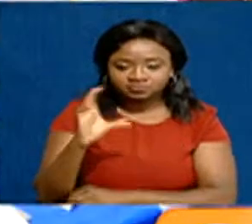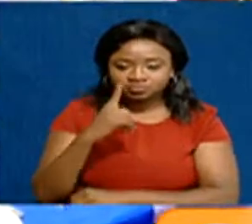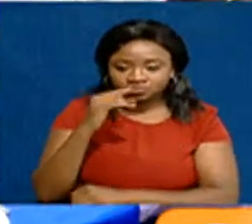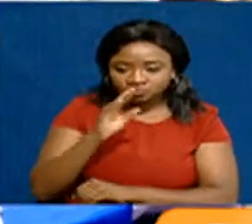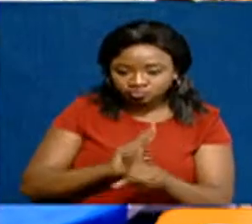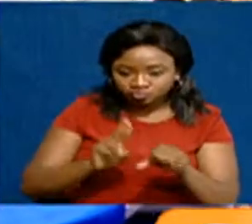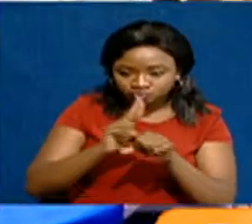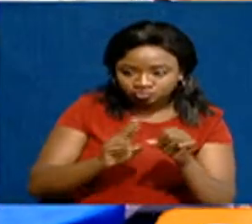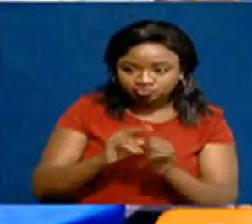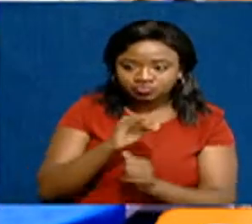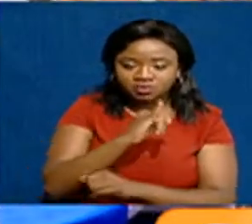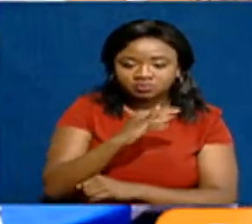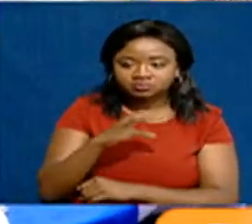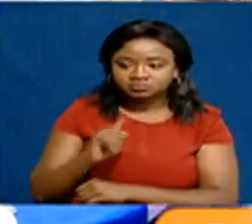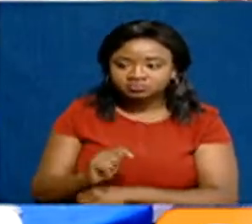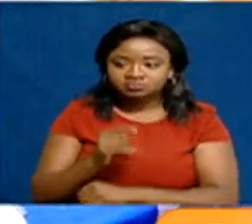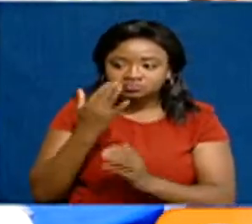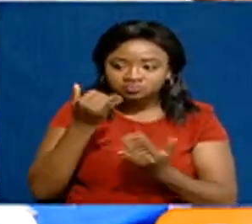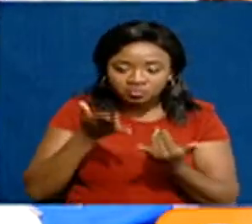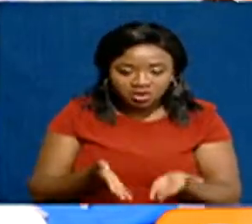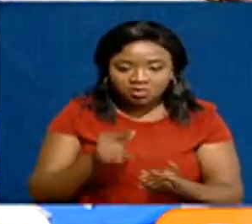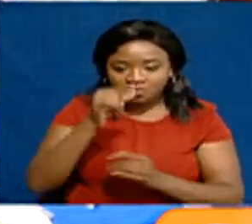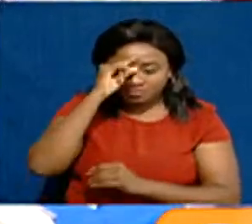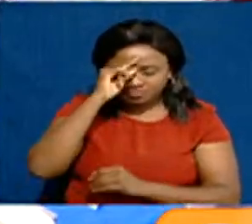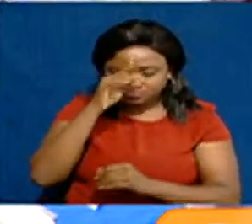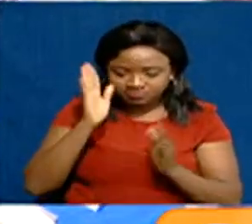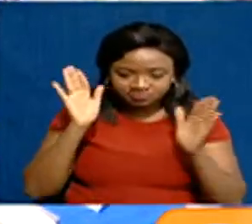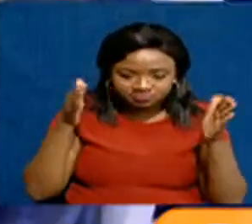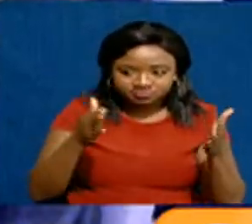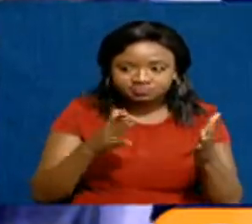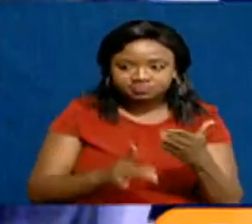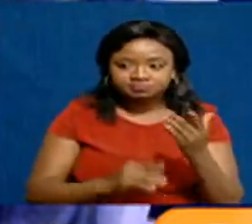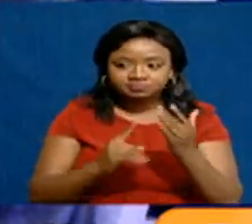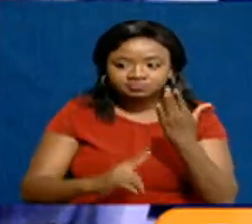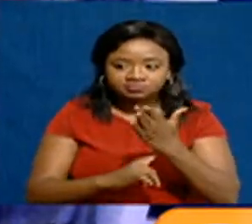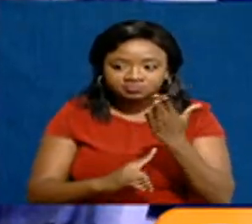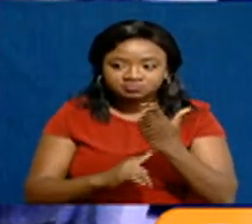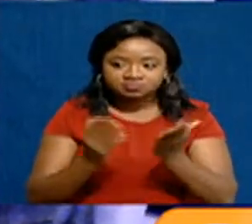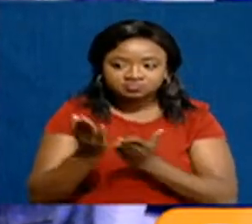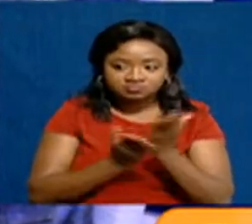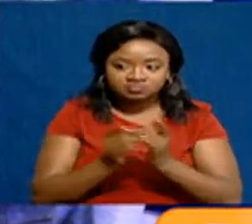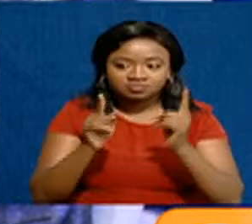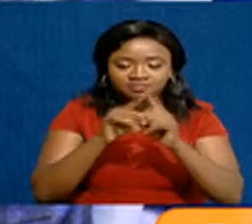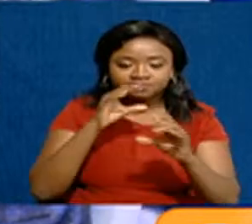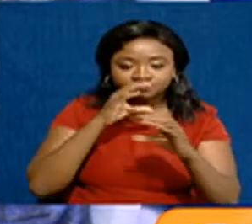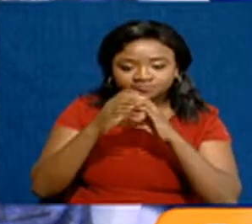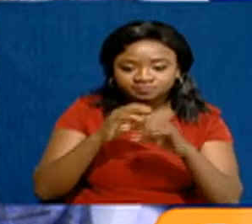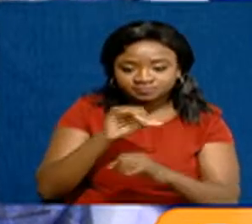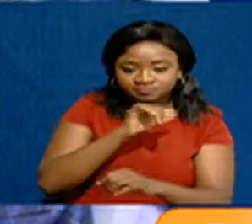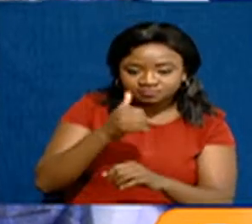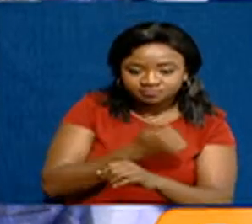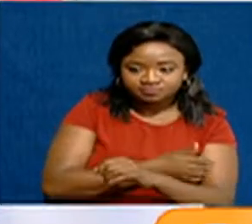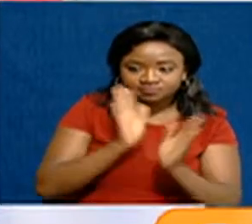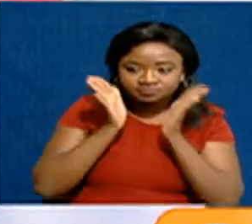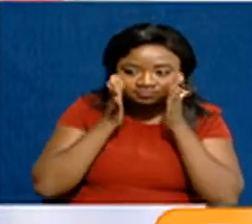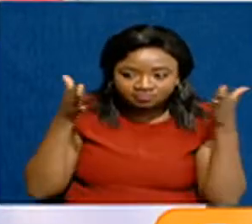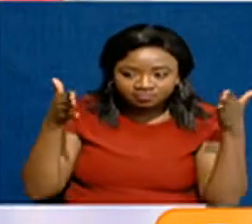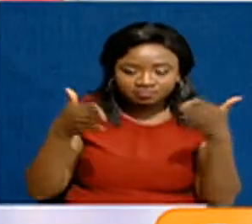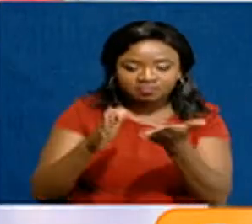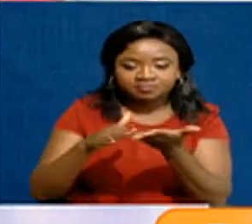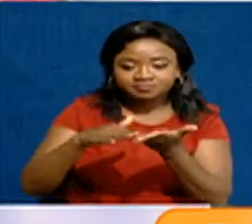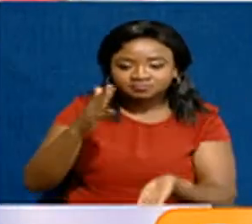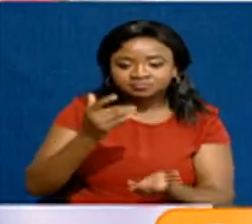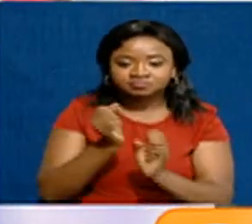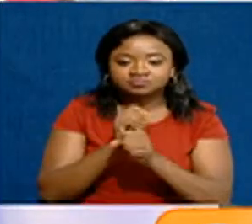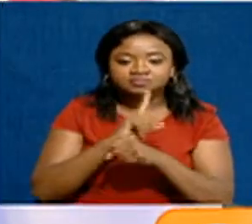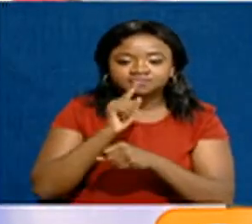At a time when government is increasingly digitizing service delivery, the Communications Authority is at the center of driving universal